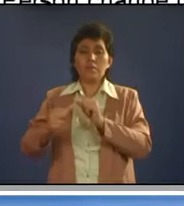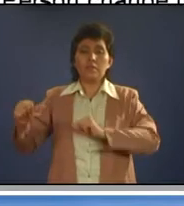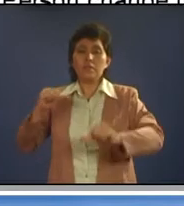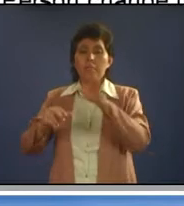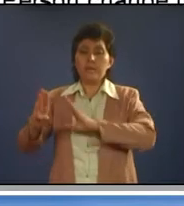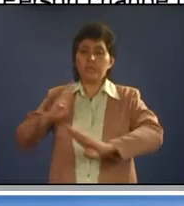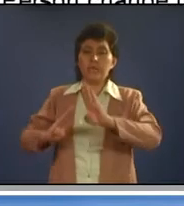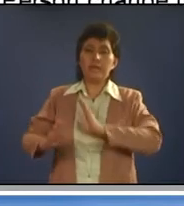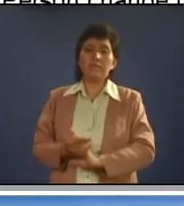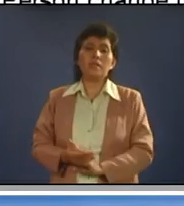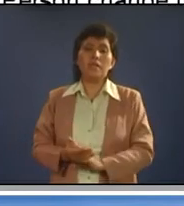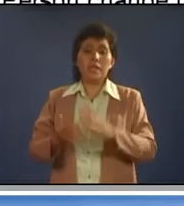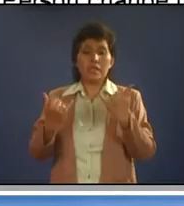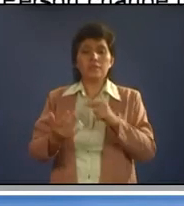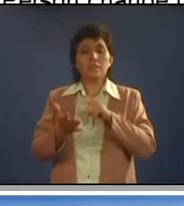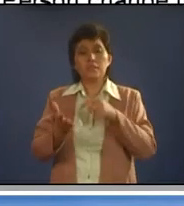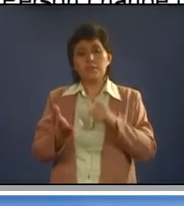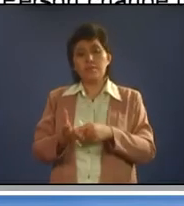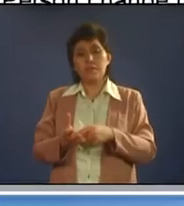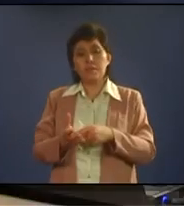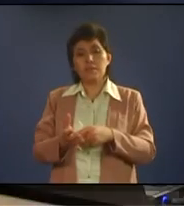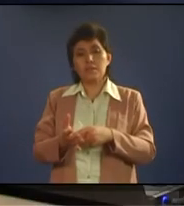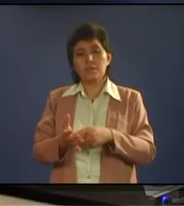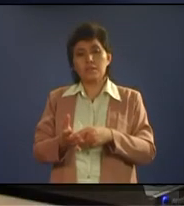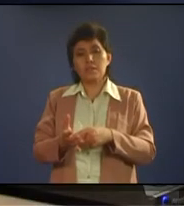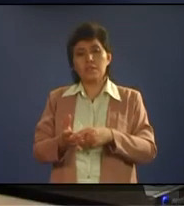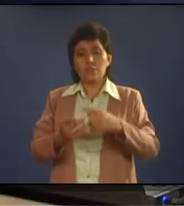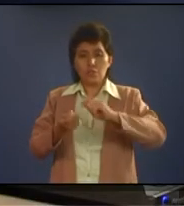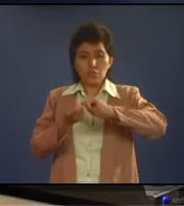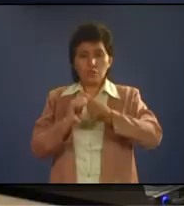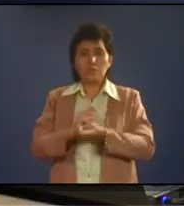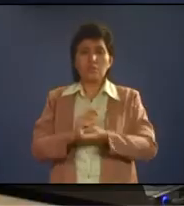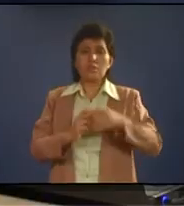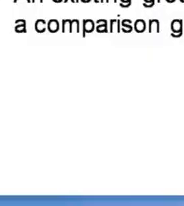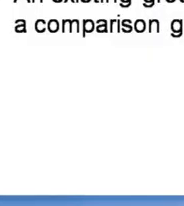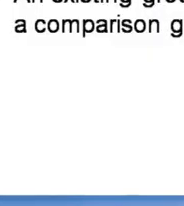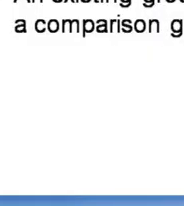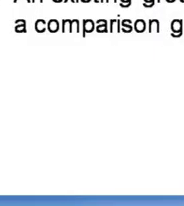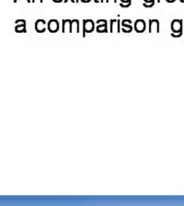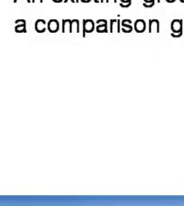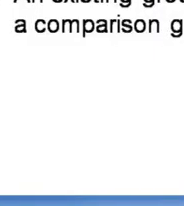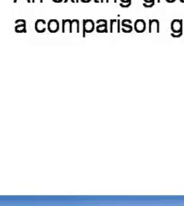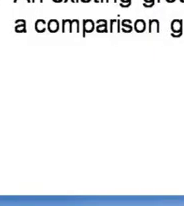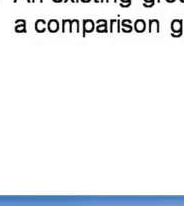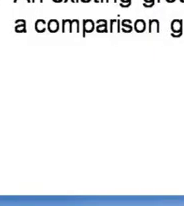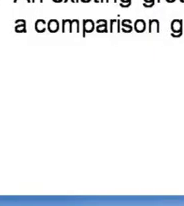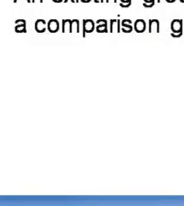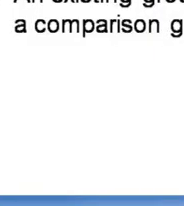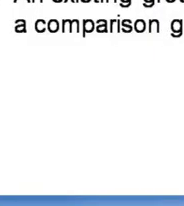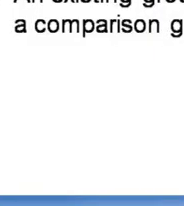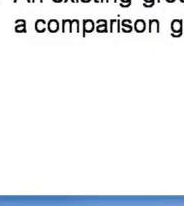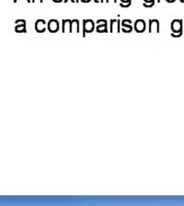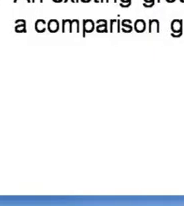also you have your group attitude and the behavior. Now, sometimes there is a change in the intergroup,